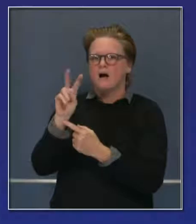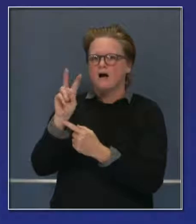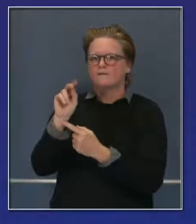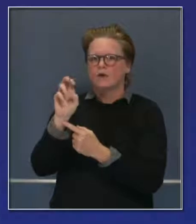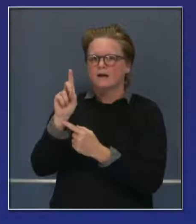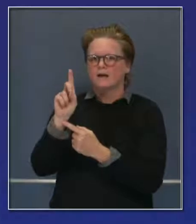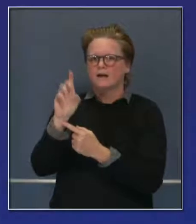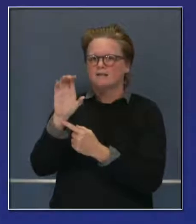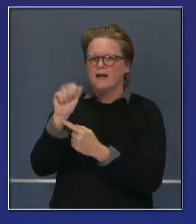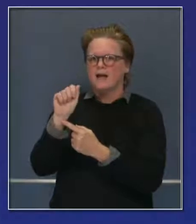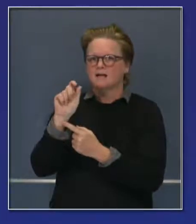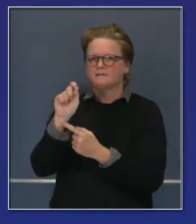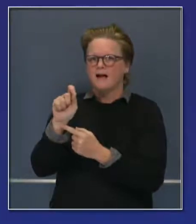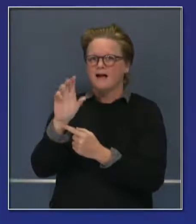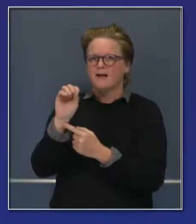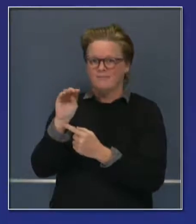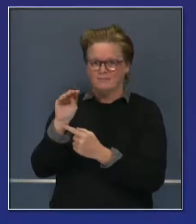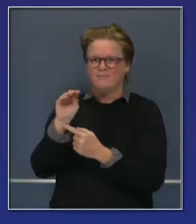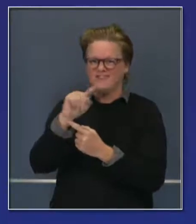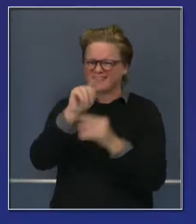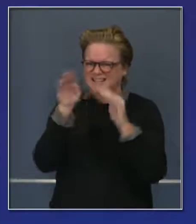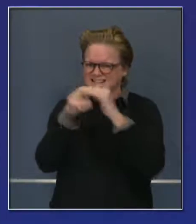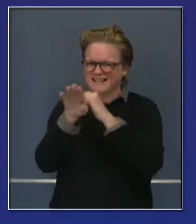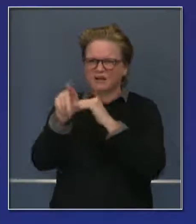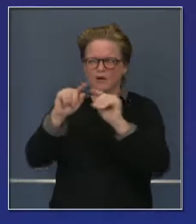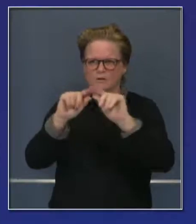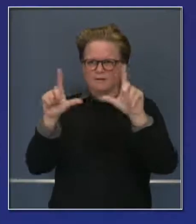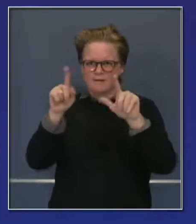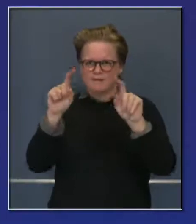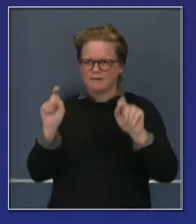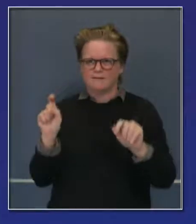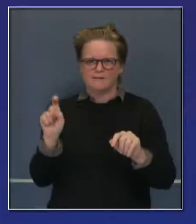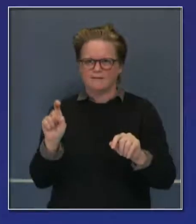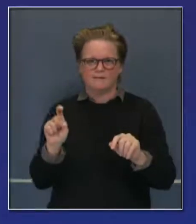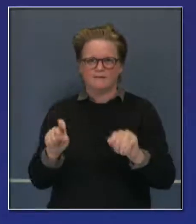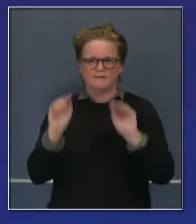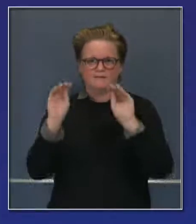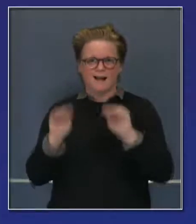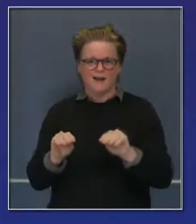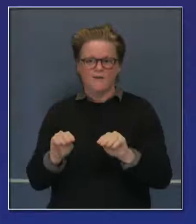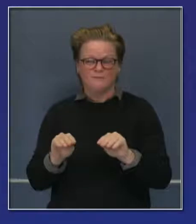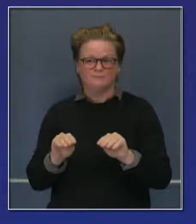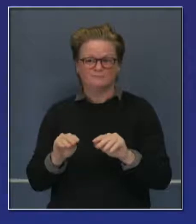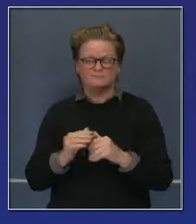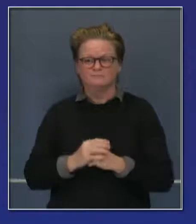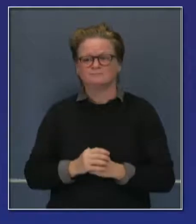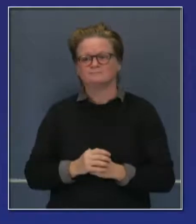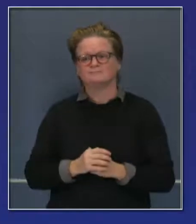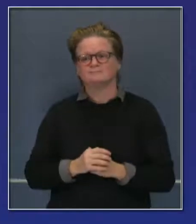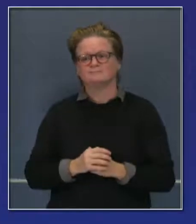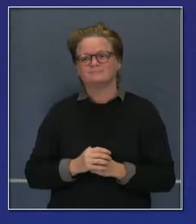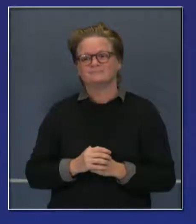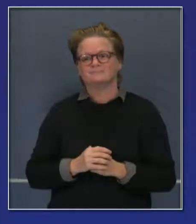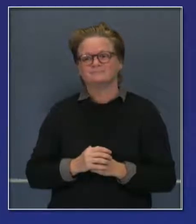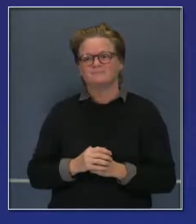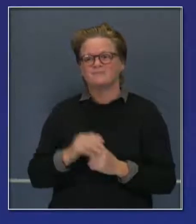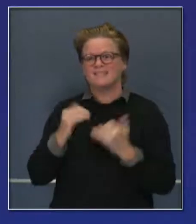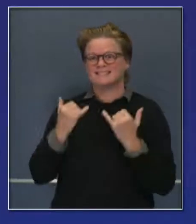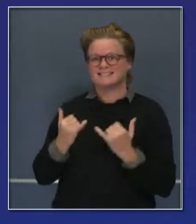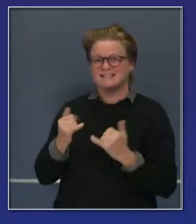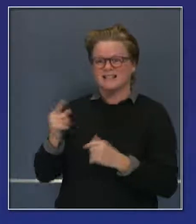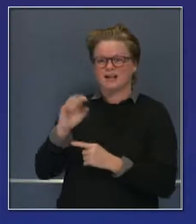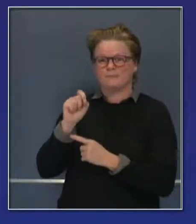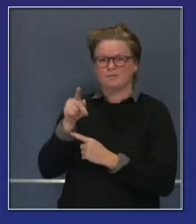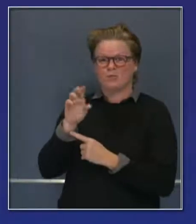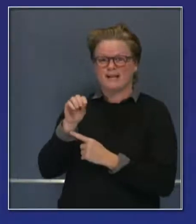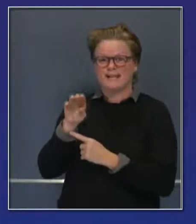brilliant in articulating the issue about the Affordable Care Act and the Supreme Court. It touches every single Californian. You got employer-based coverage, you